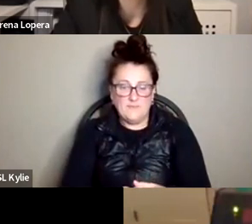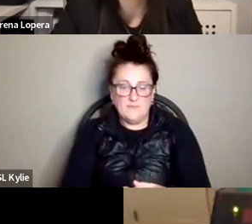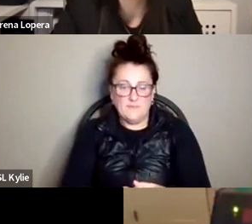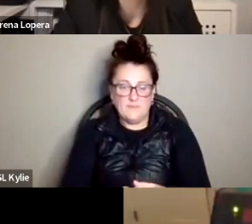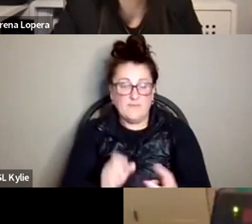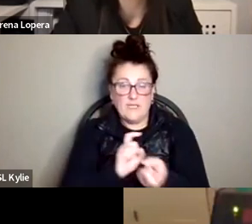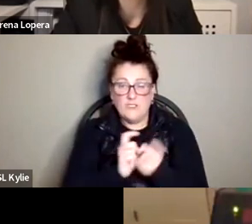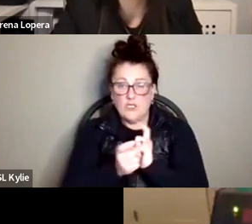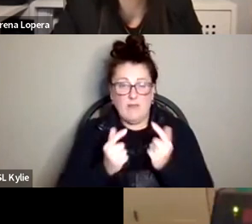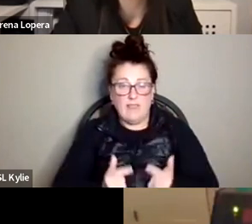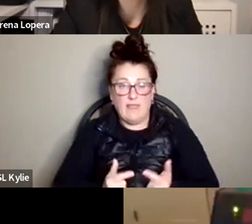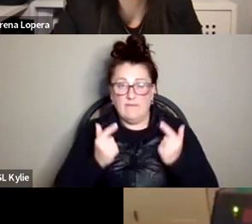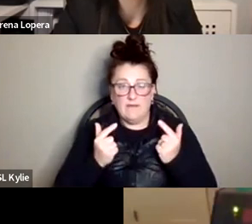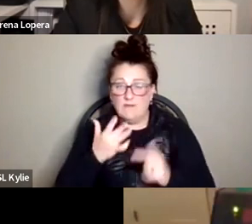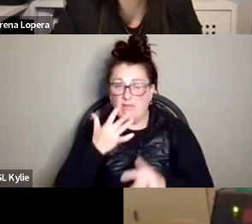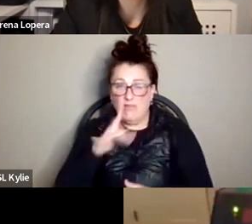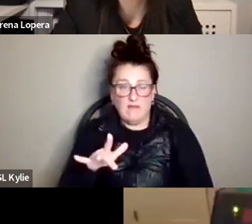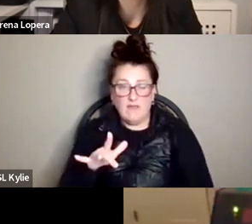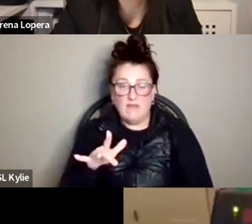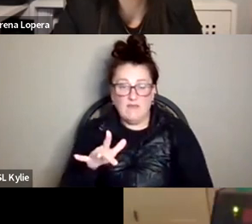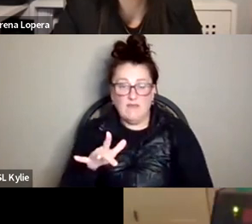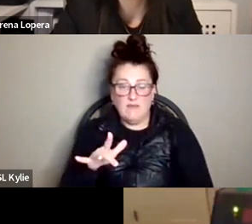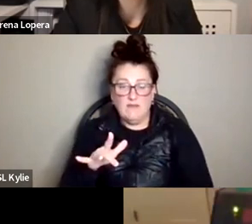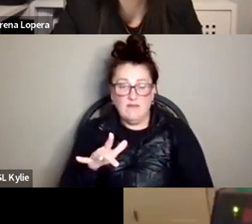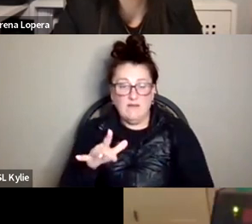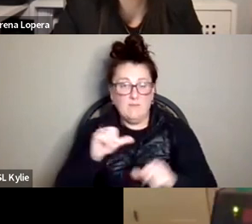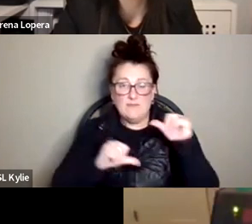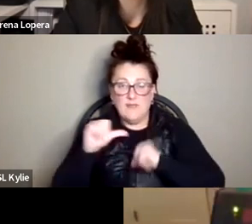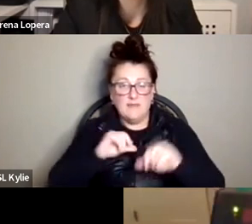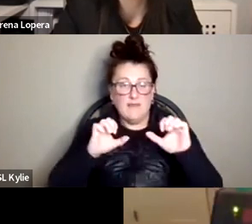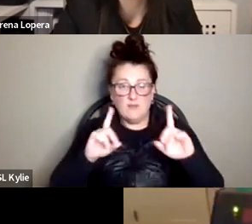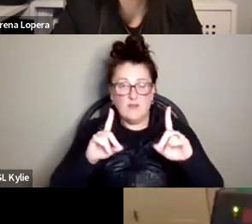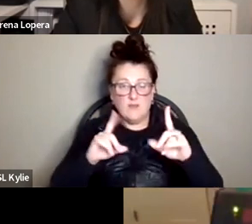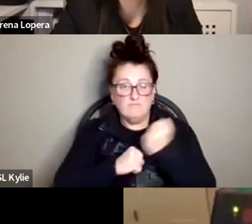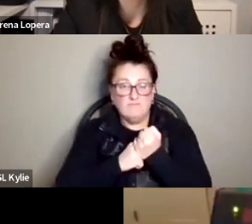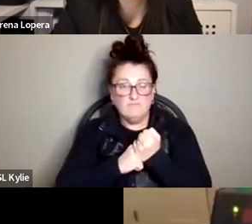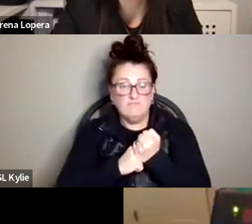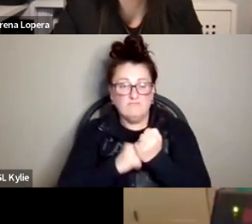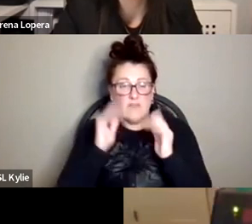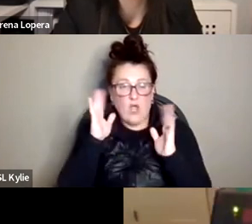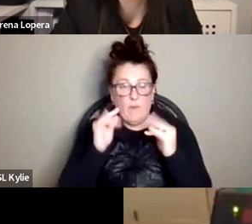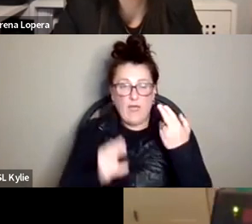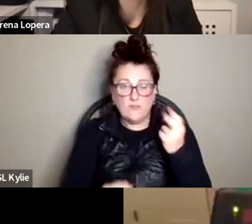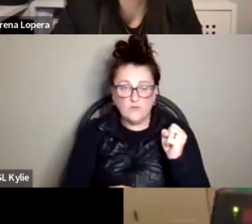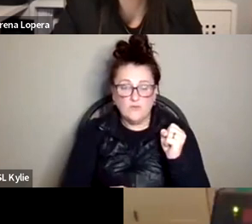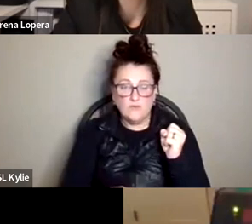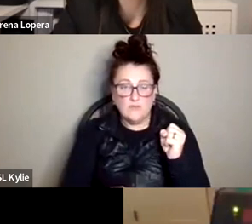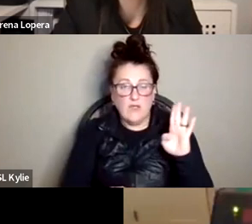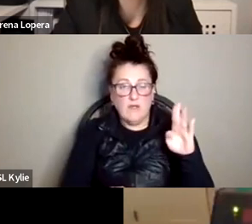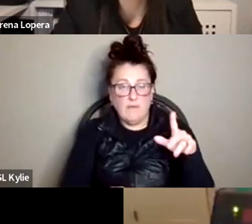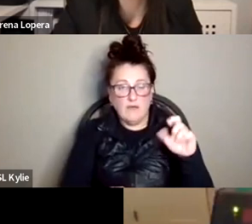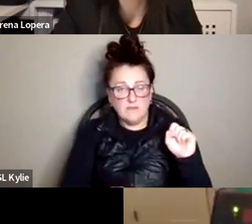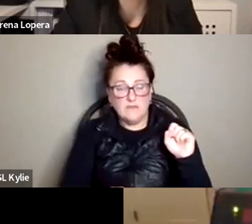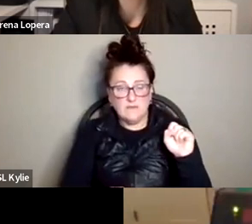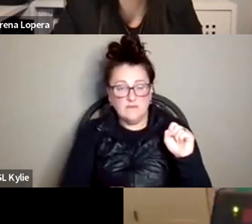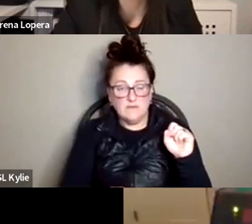it changed my life. I was just very lucky that I had a great science education. And I really hope that our high schools in Boston